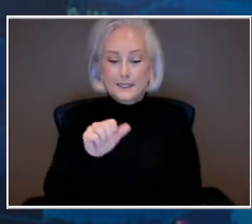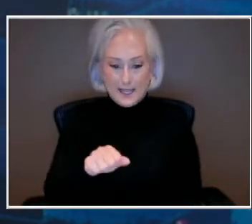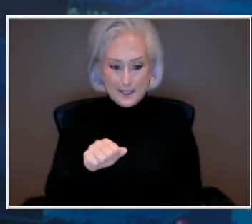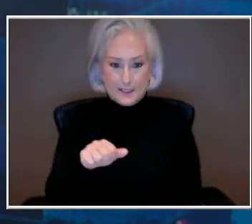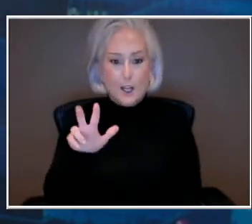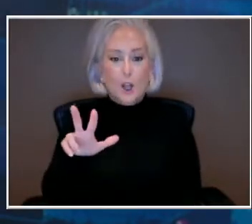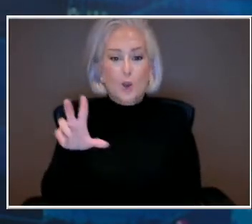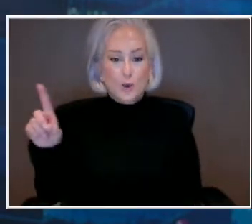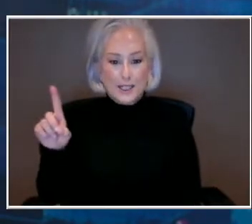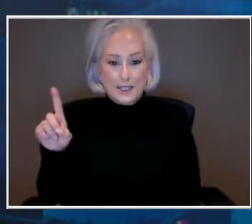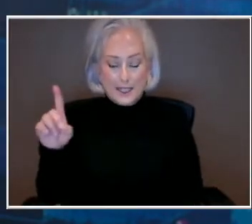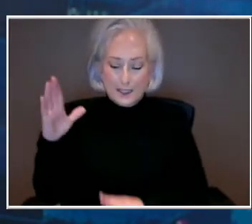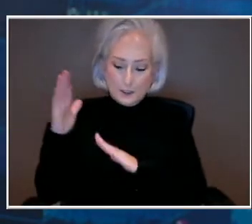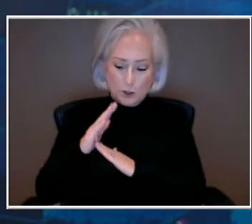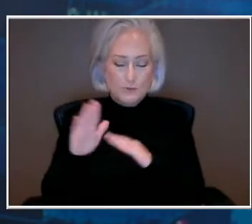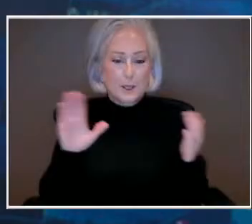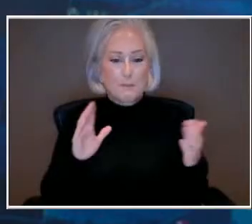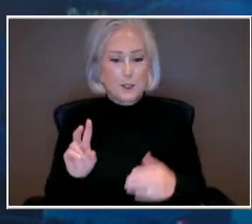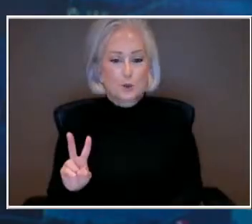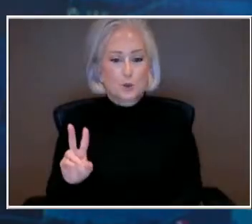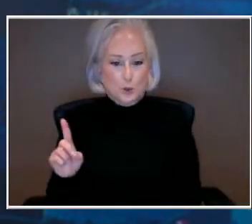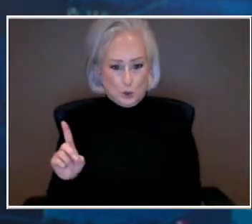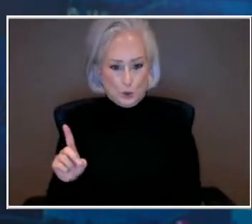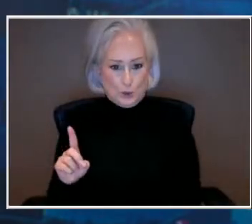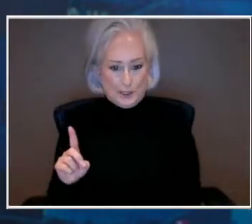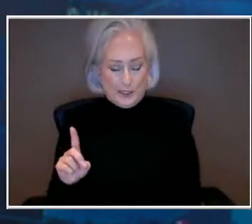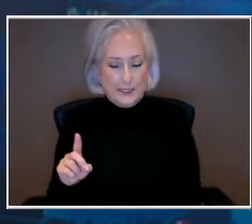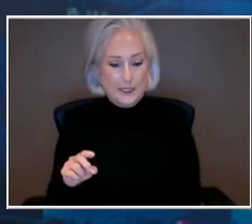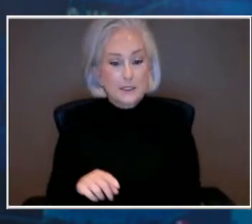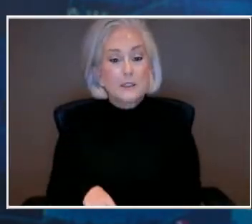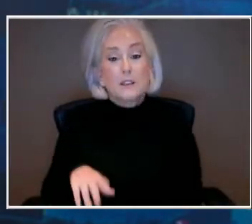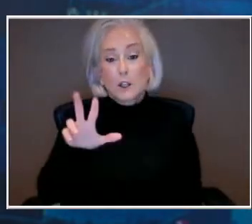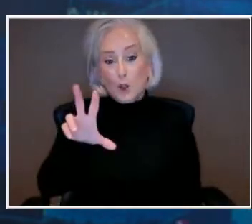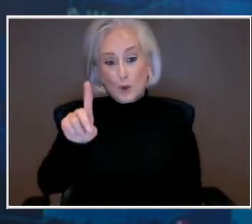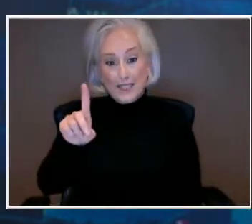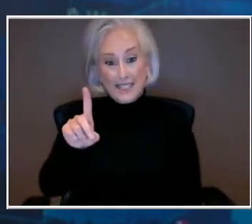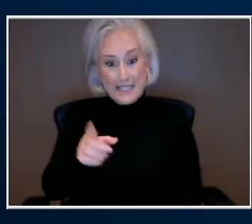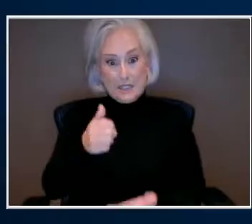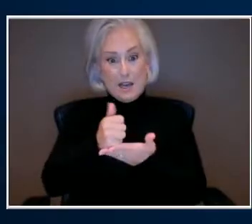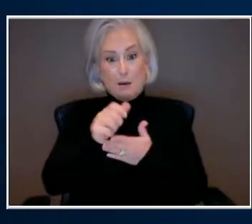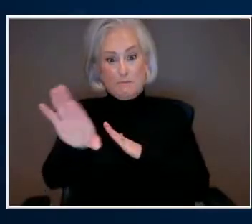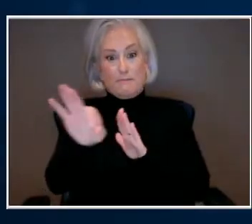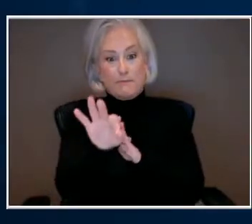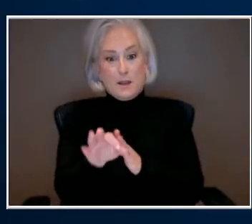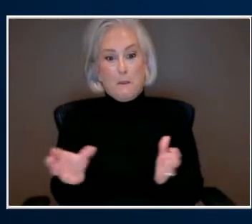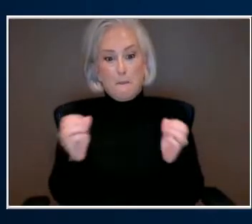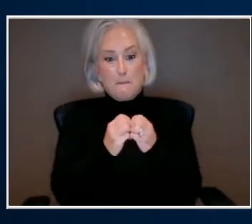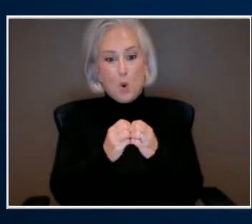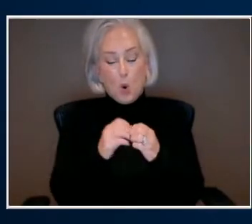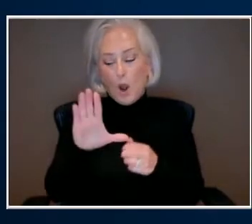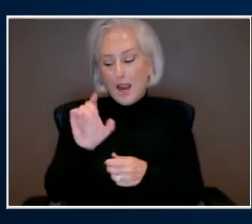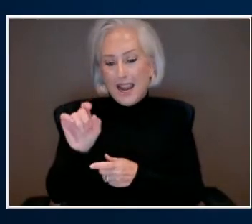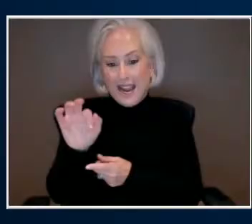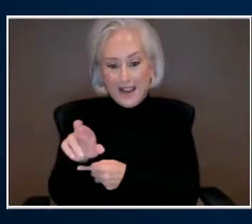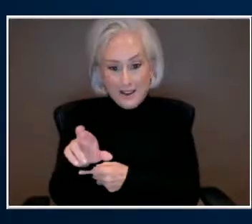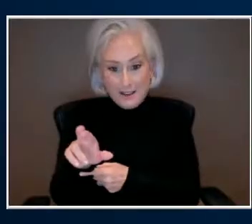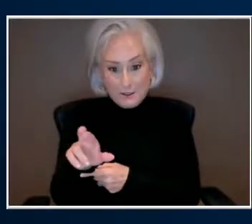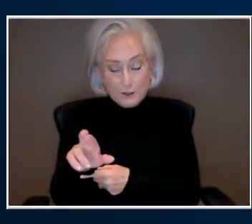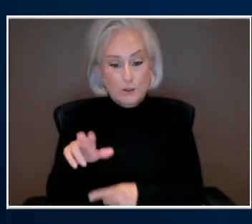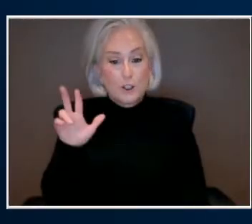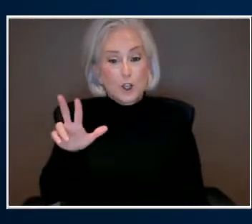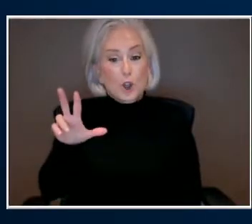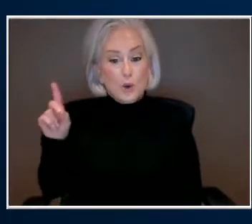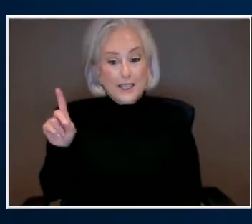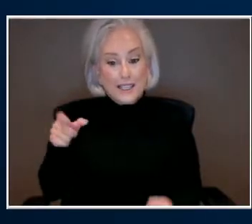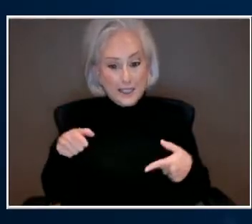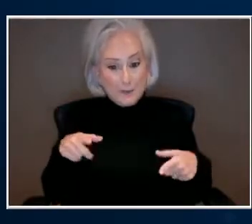mammograms. 3D mammograms allow the radiologist to find more cancers. 3D mammogram technology also allows the radiologist